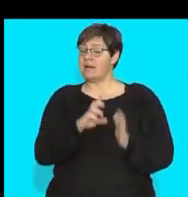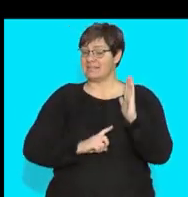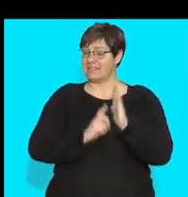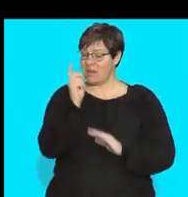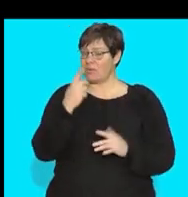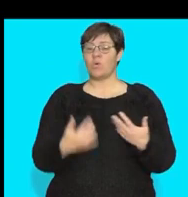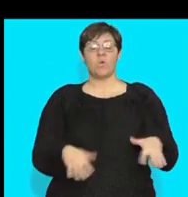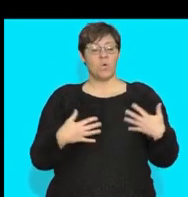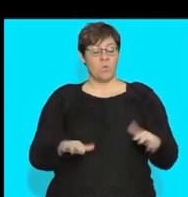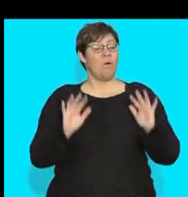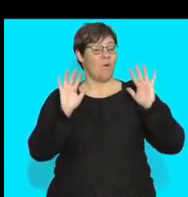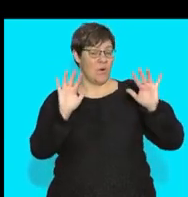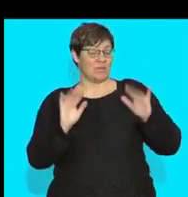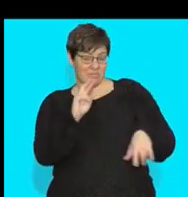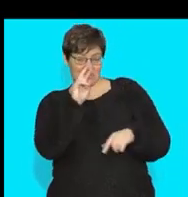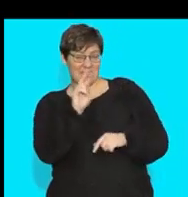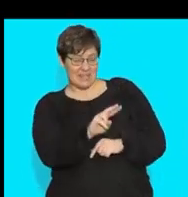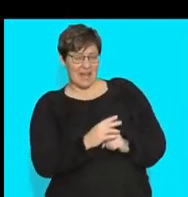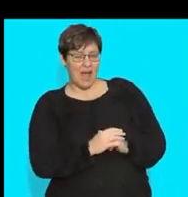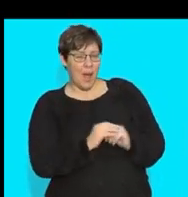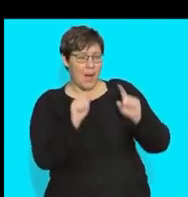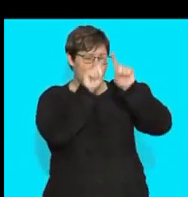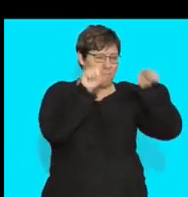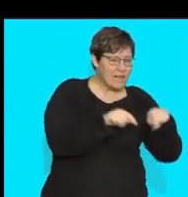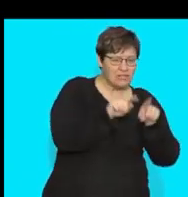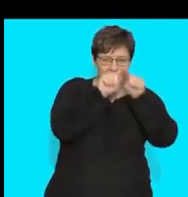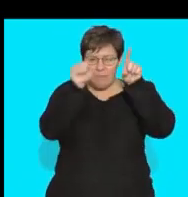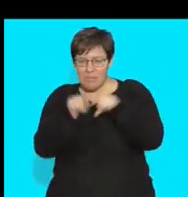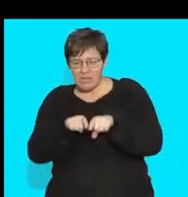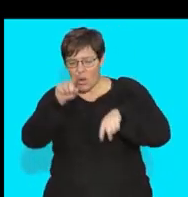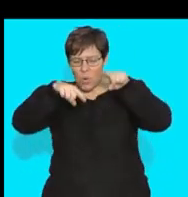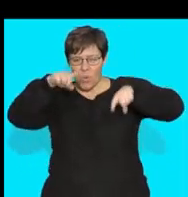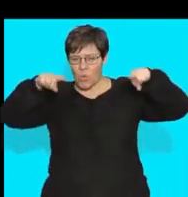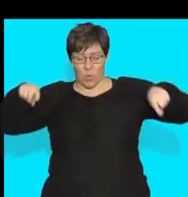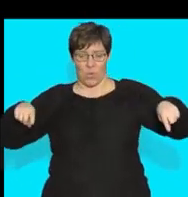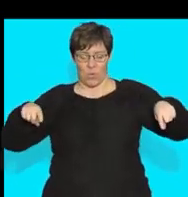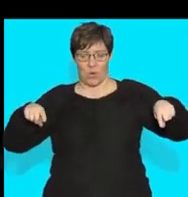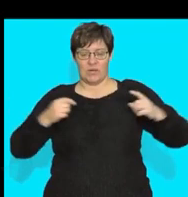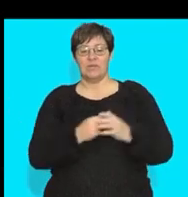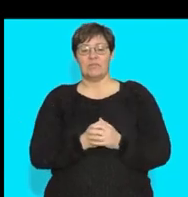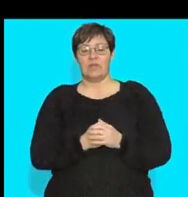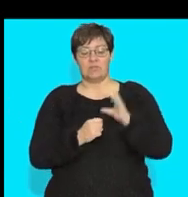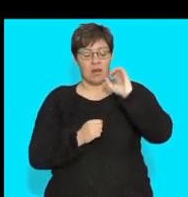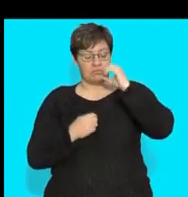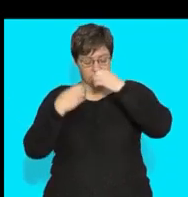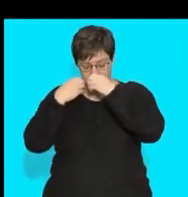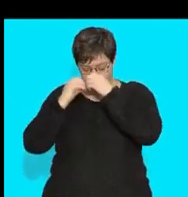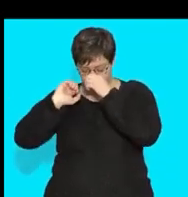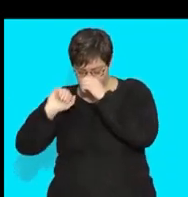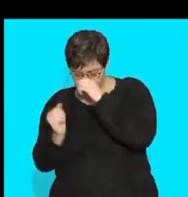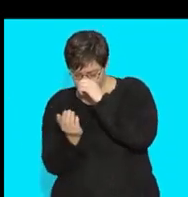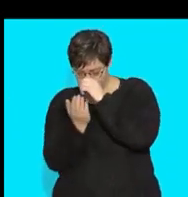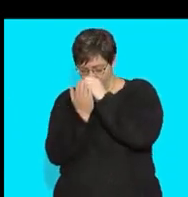so awesome, right, is I'm going to show you a lot of pictures now. With the development of the microscope,